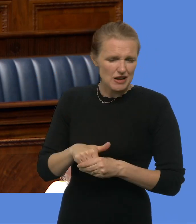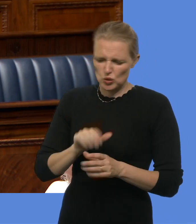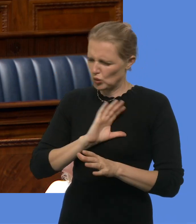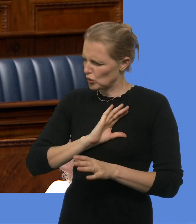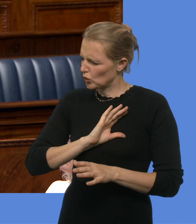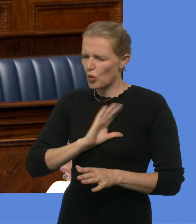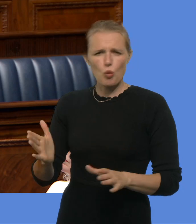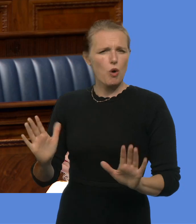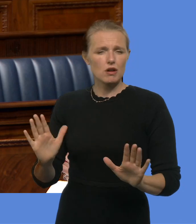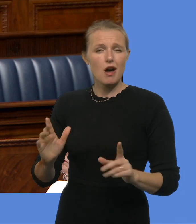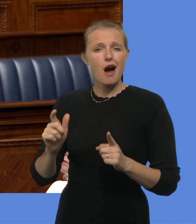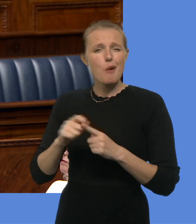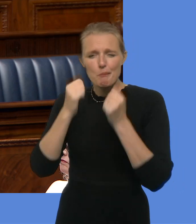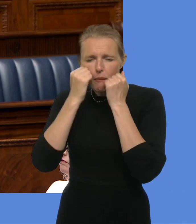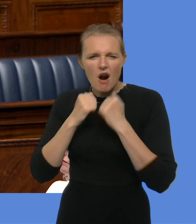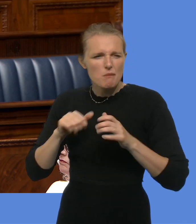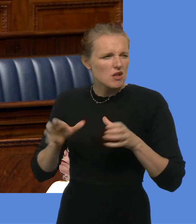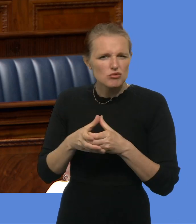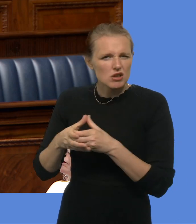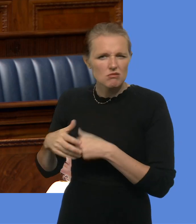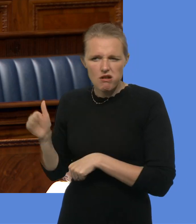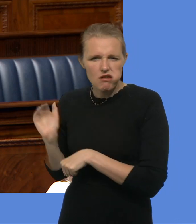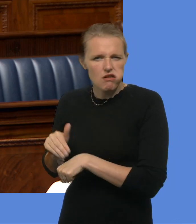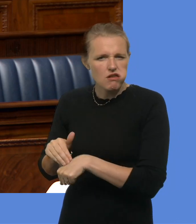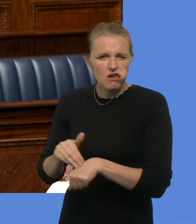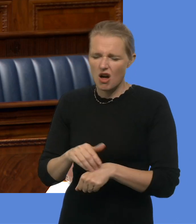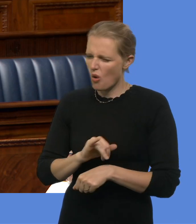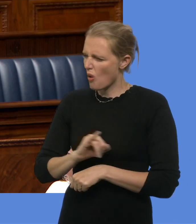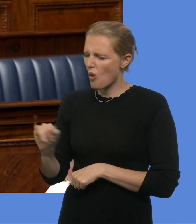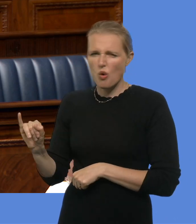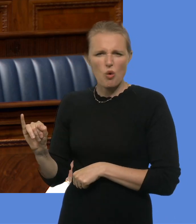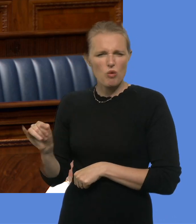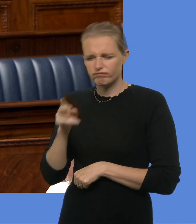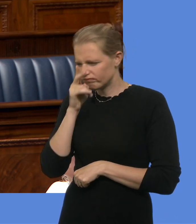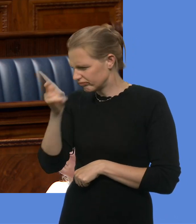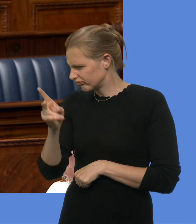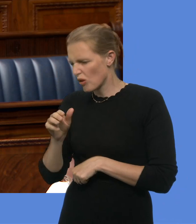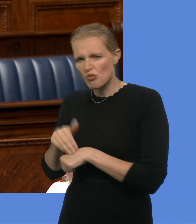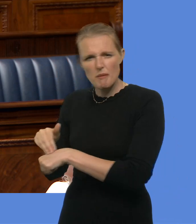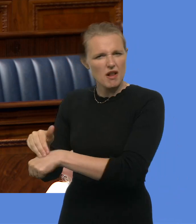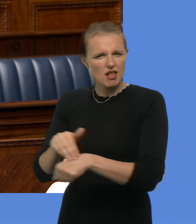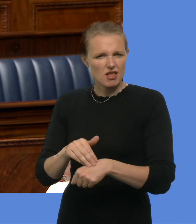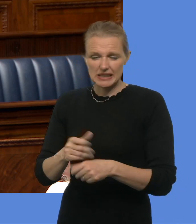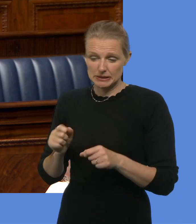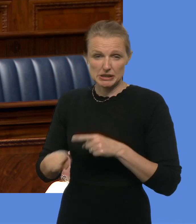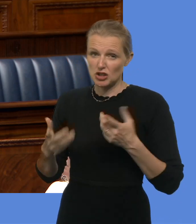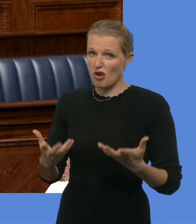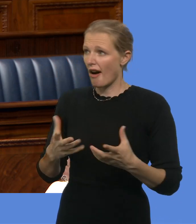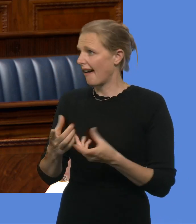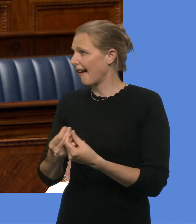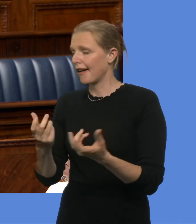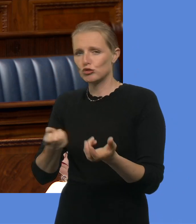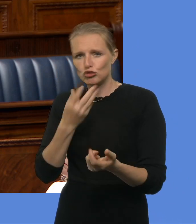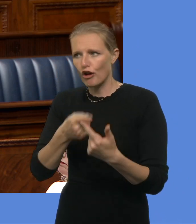indicated, paramilitarism and it's quite frankly the criminality involved in current activities needs a robust